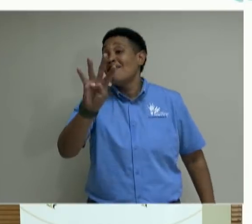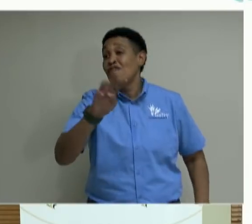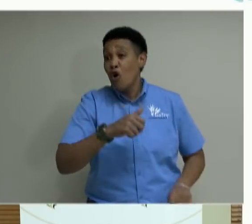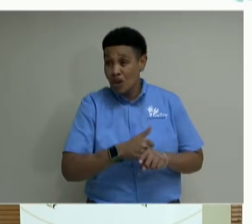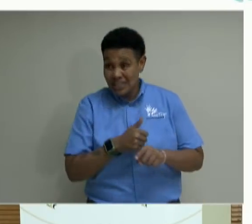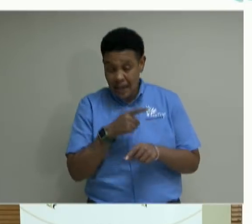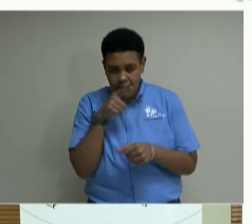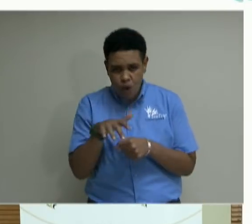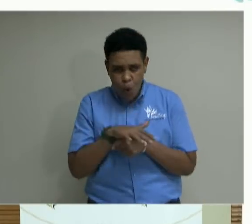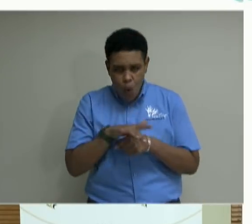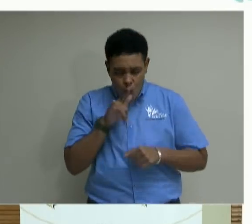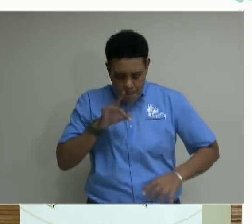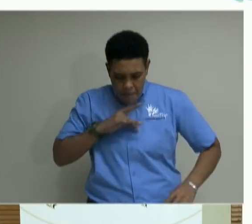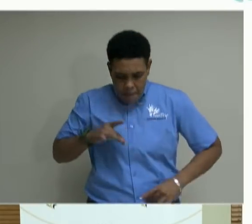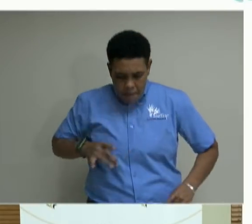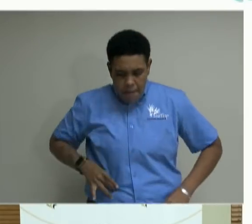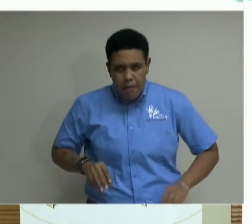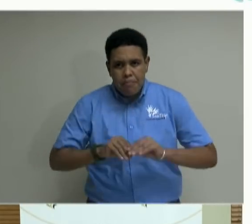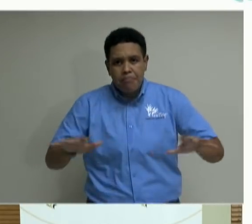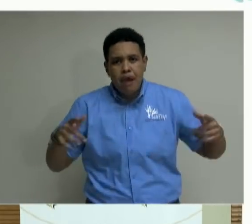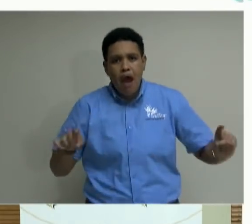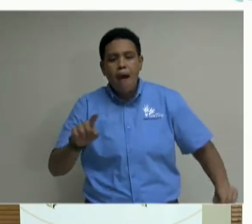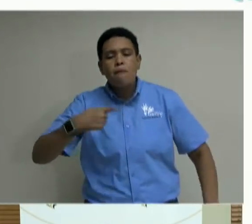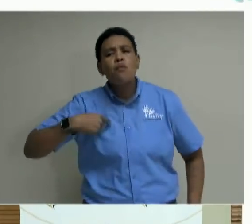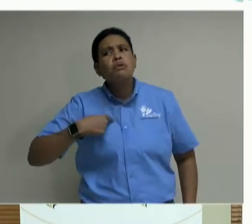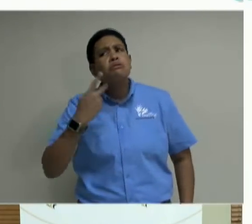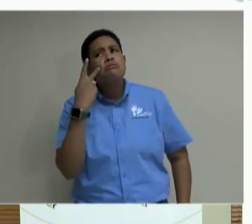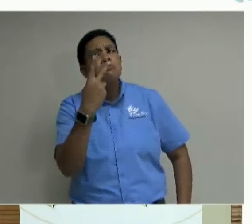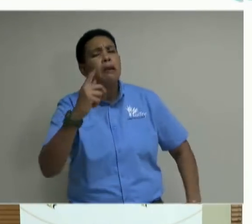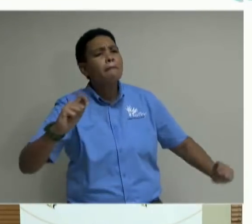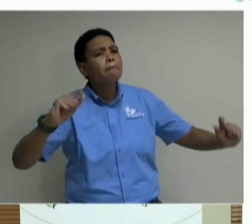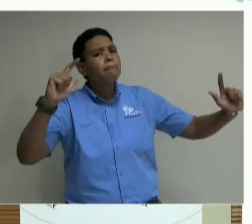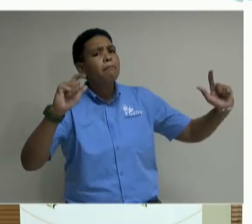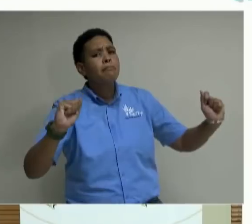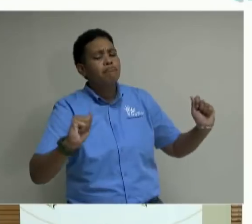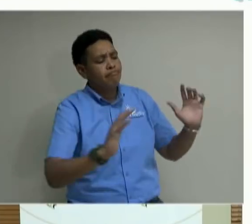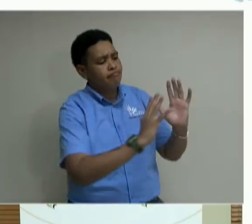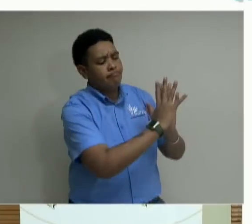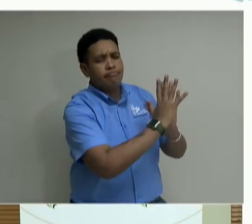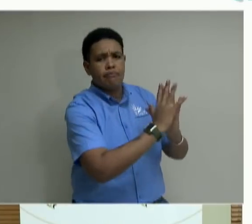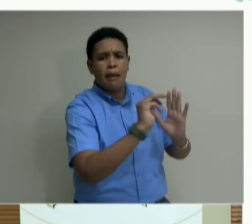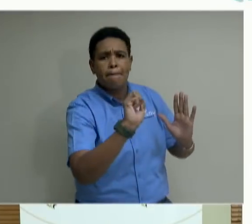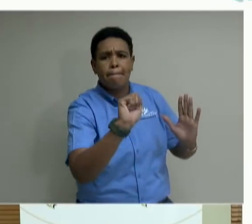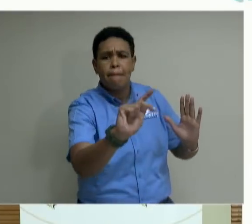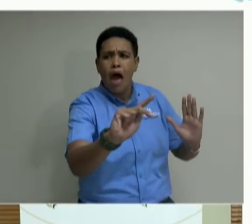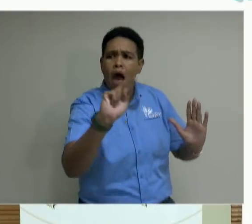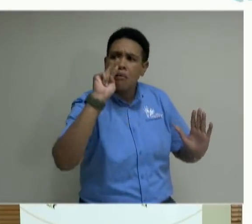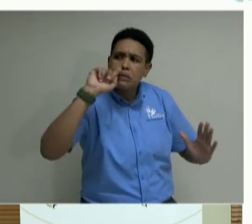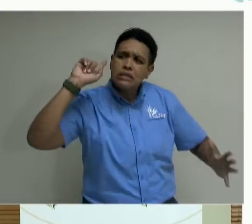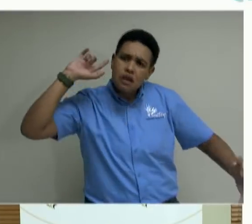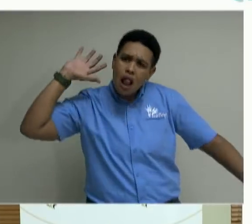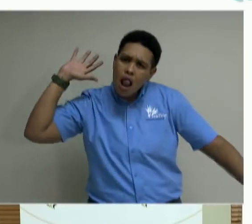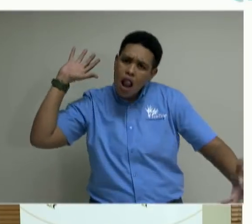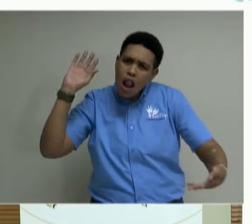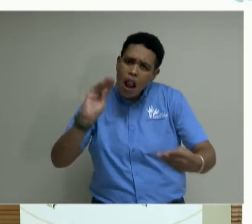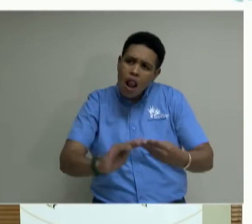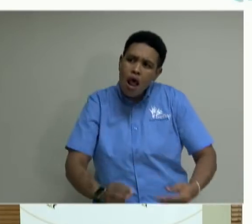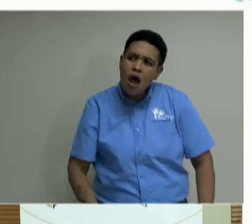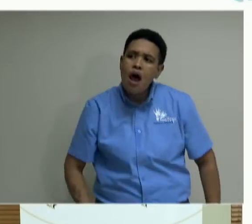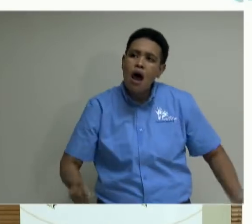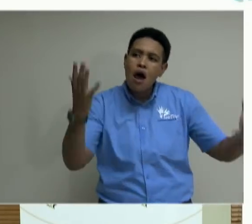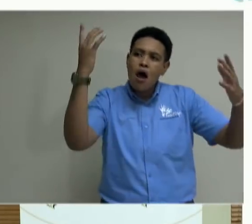8,874 cases that are locally acquired. And we can see the map of the cumulative number of cases on